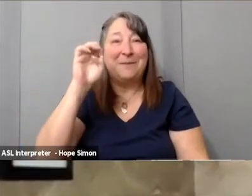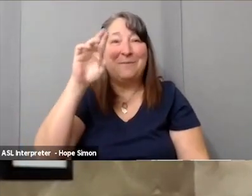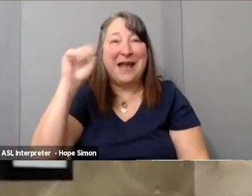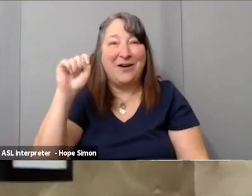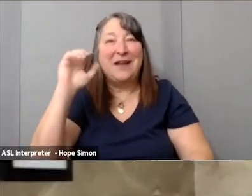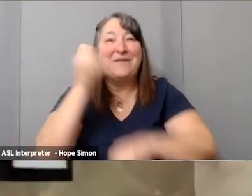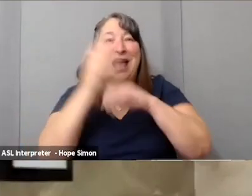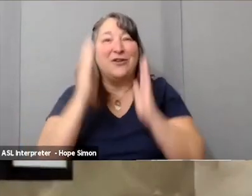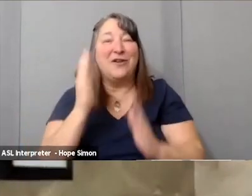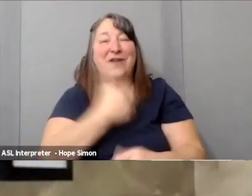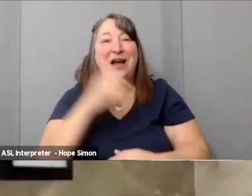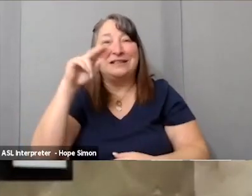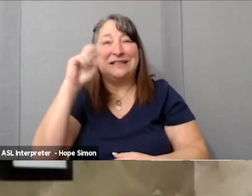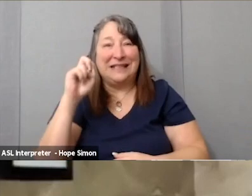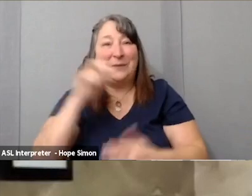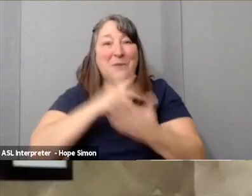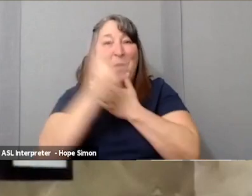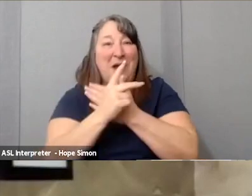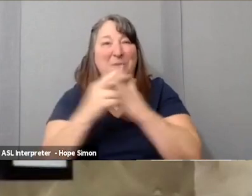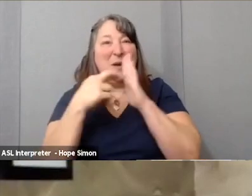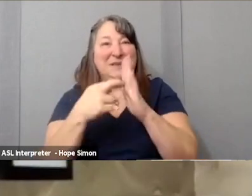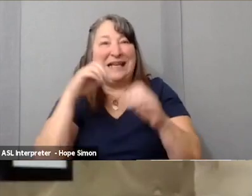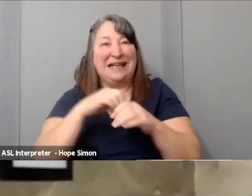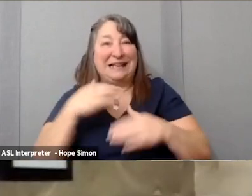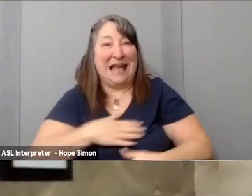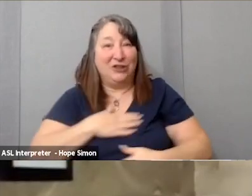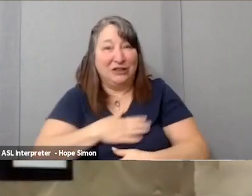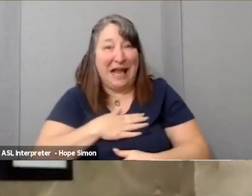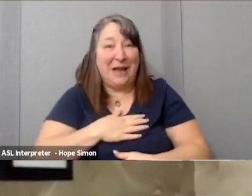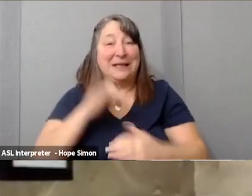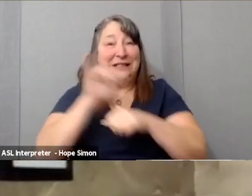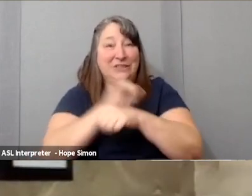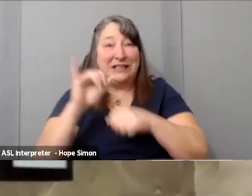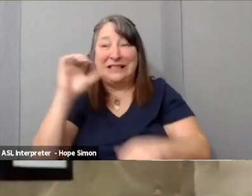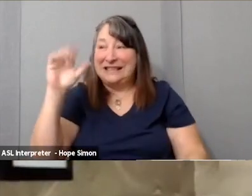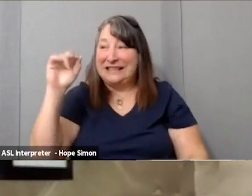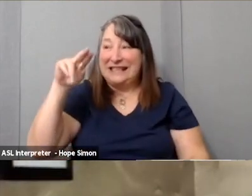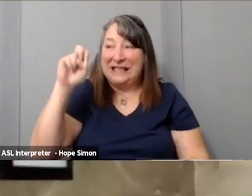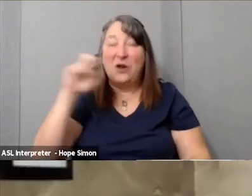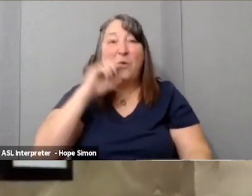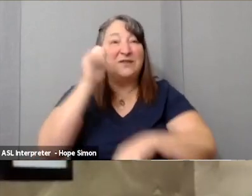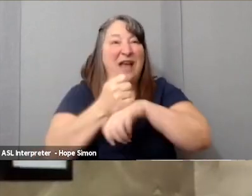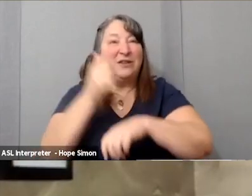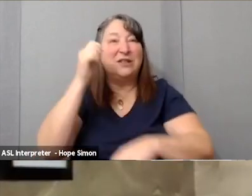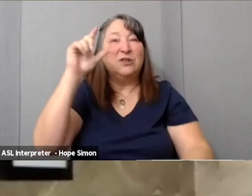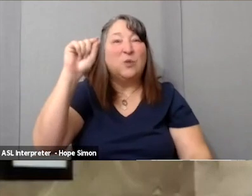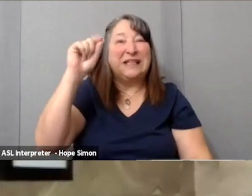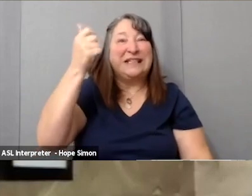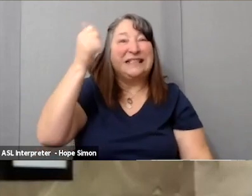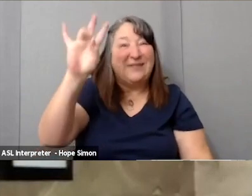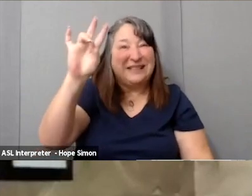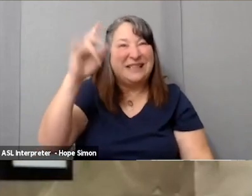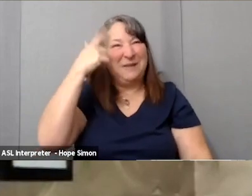for representation in the entertainment industry. SCENE was founded in 2017 to address this gap in representation,